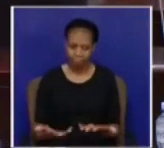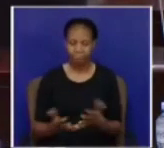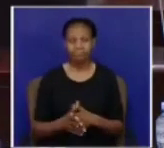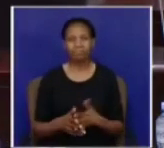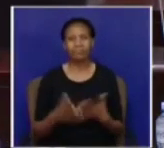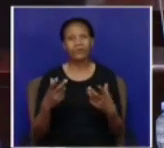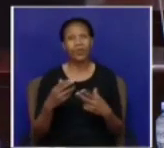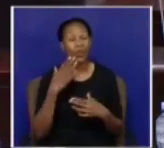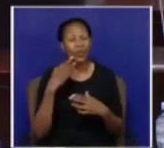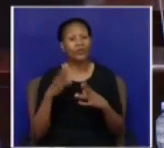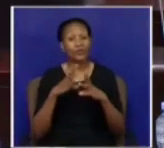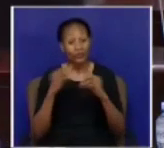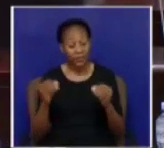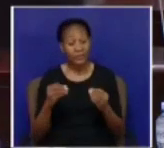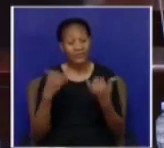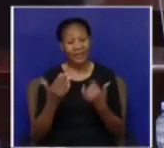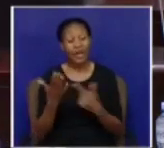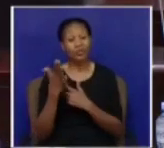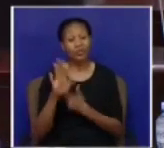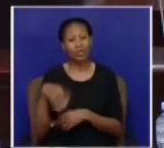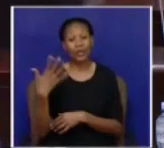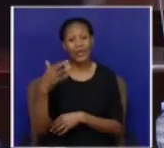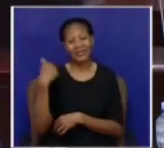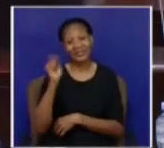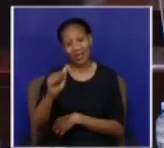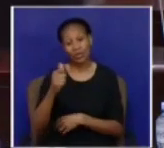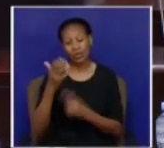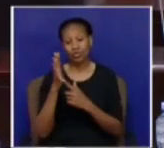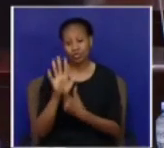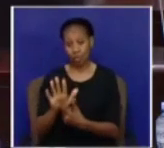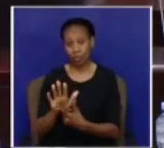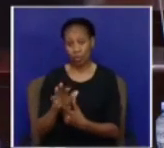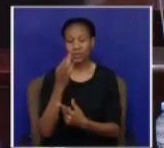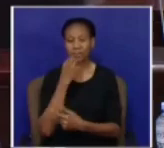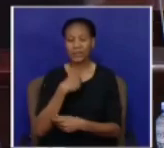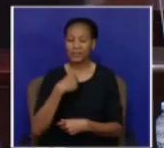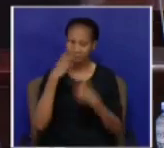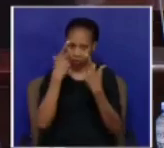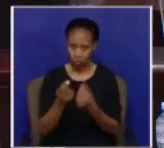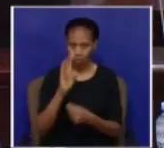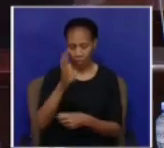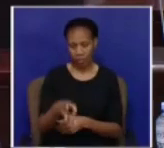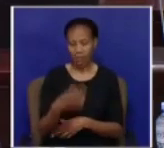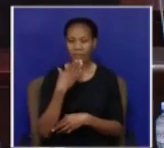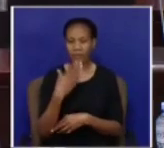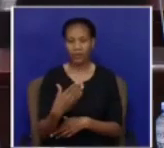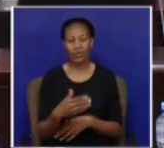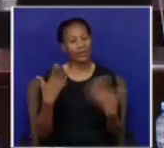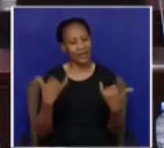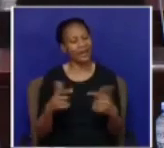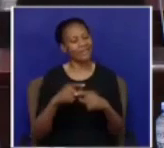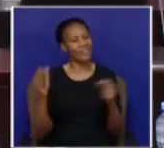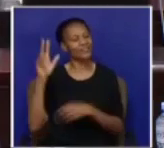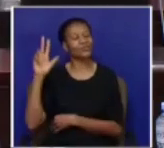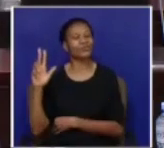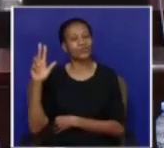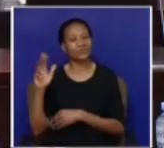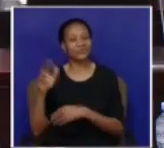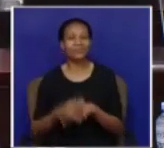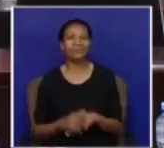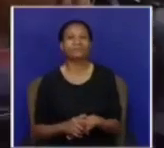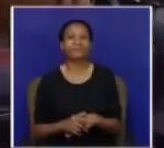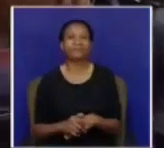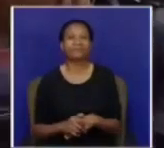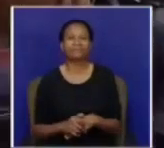Those who have affirmed, raise your right hand and say, I do. Thank you very much. You have been duly sworn in.